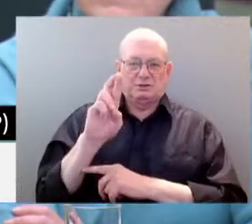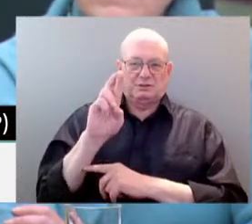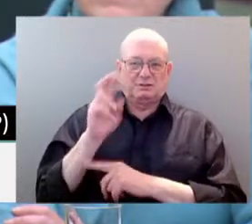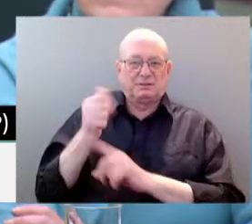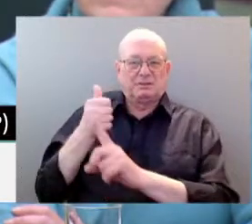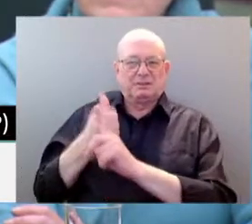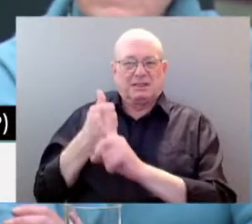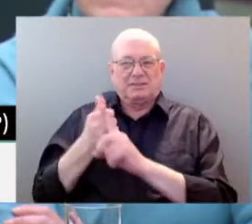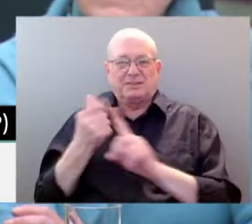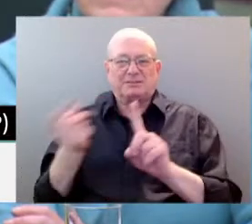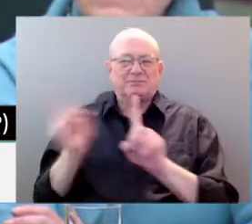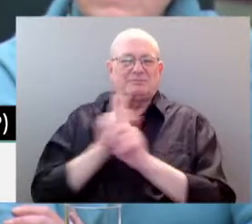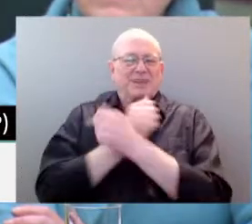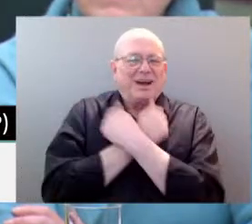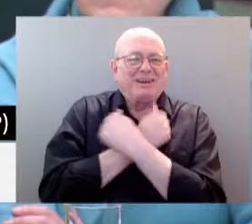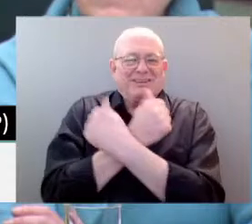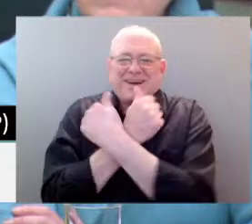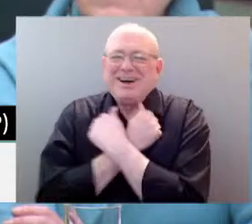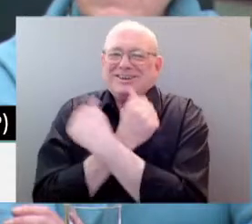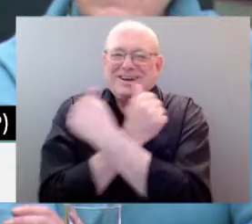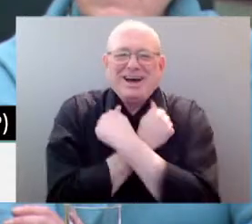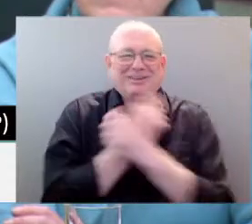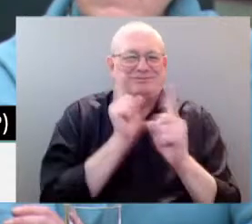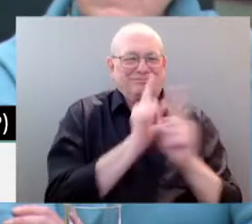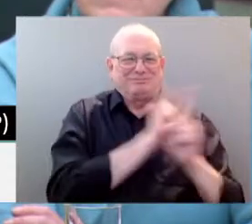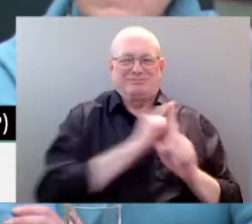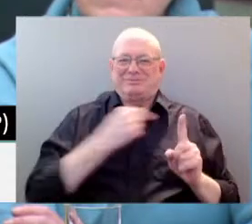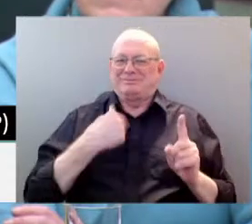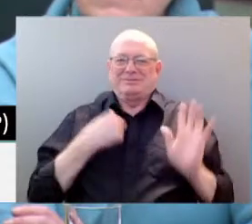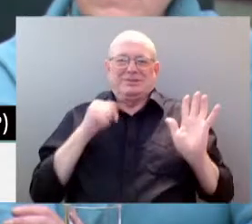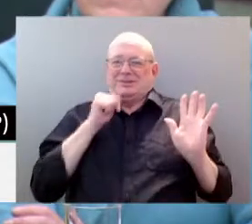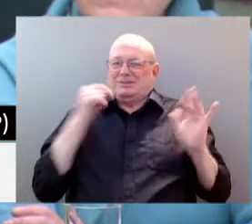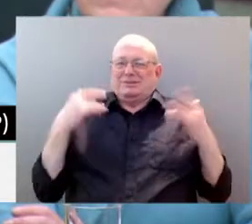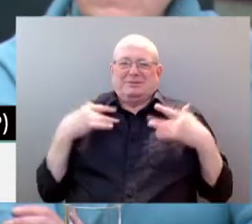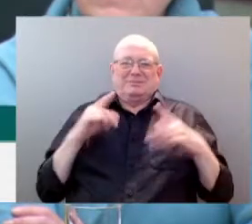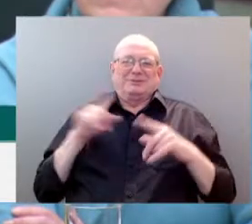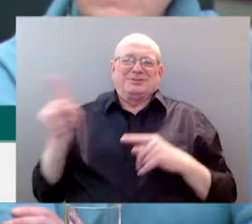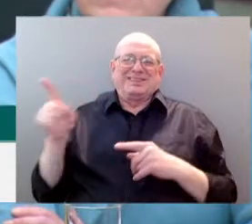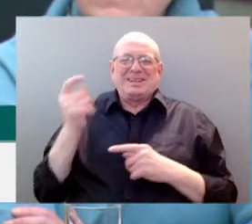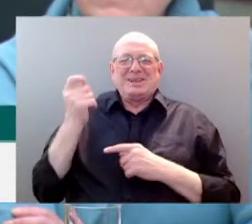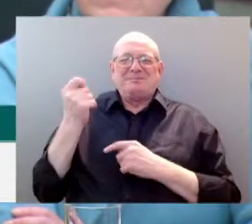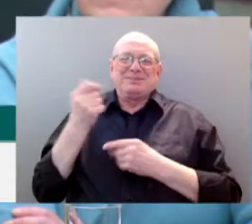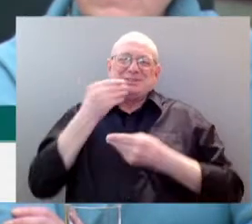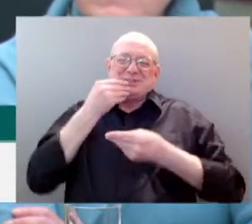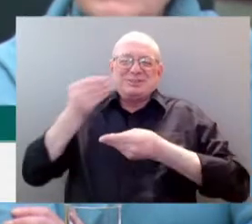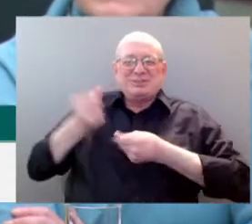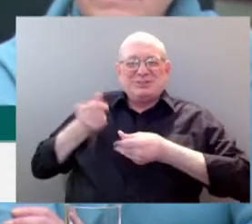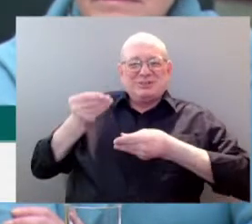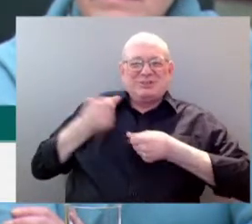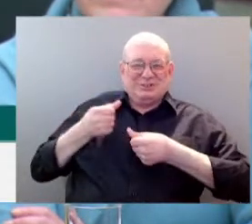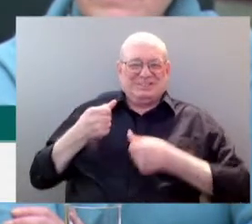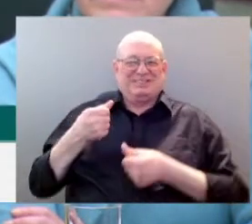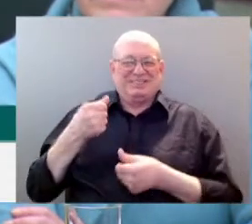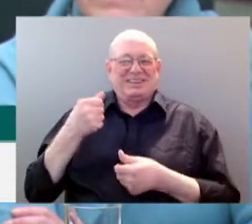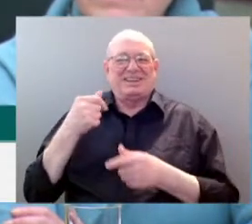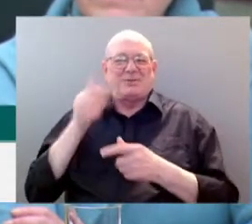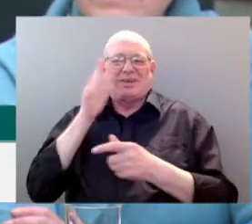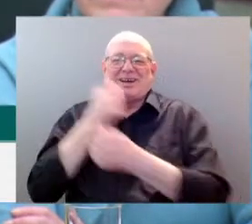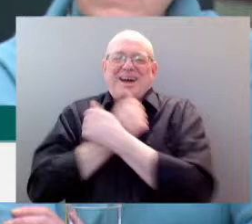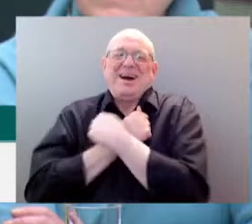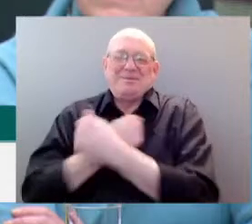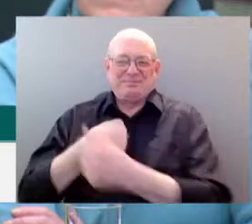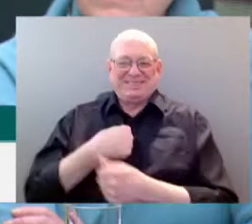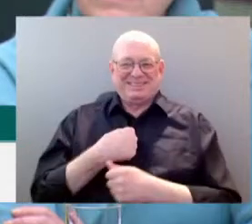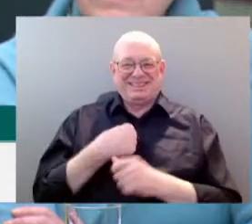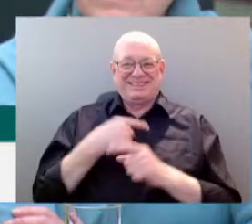would often give me a hard time for not hugging eventually pulling me in for one every time we met she would remind me that hug should be